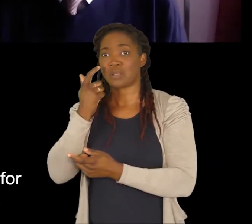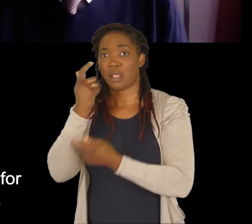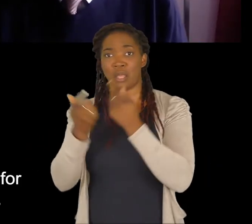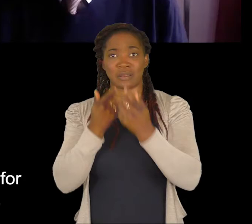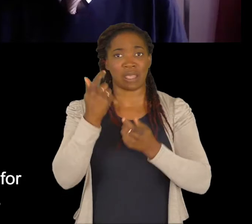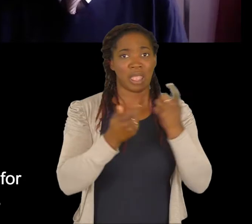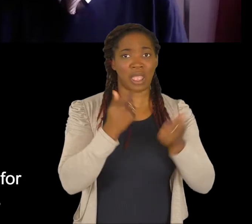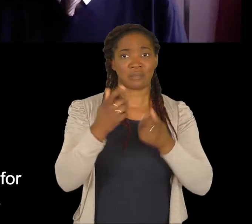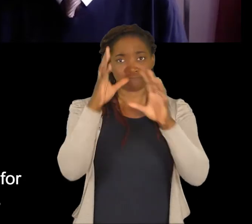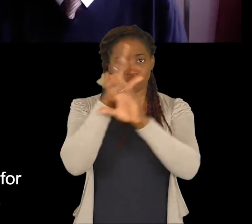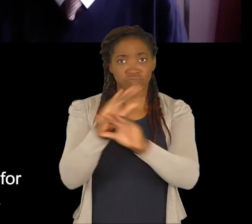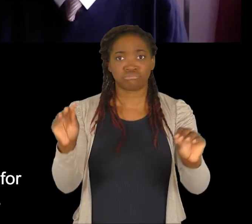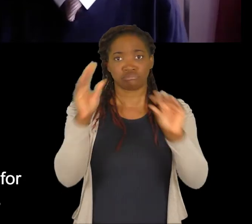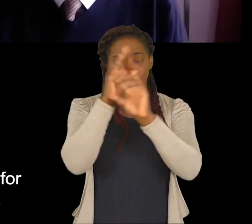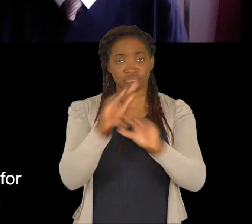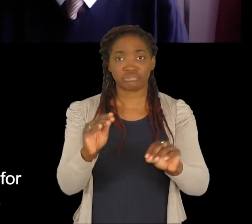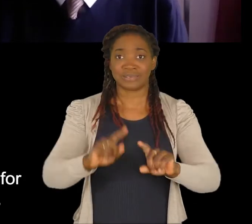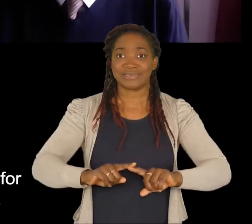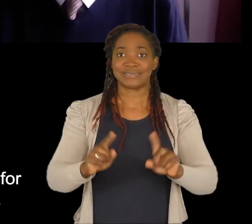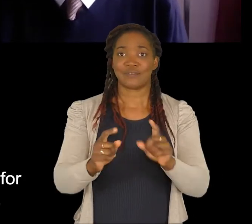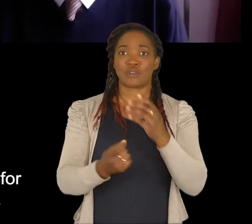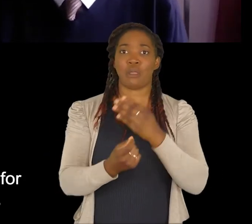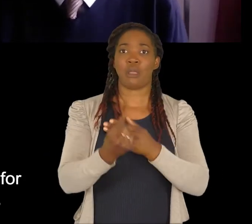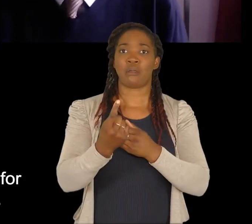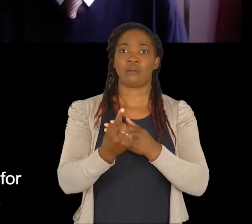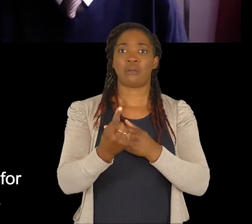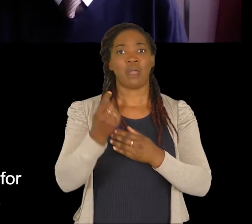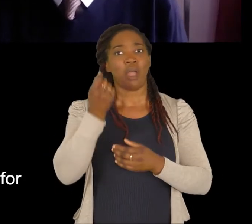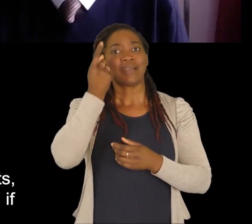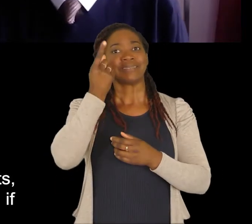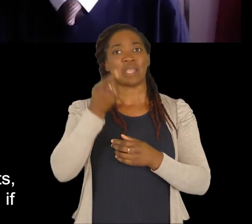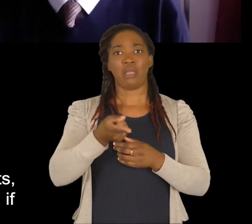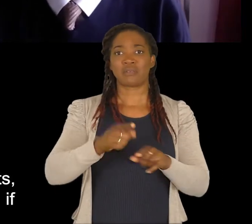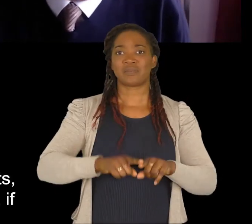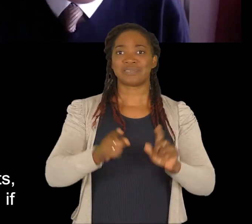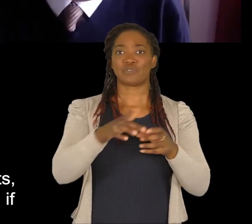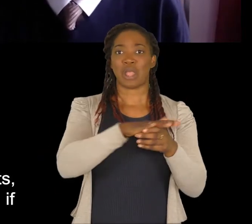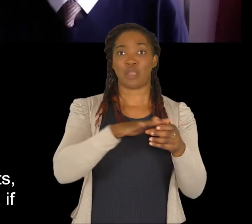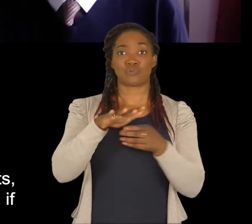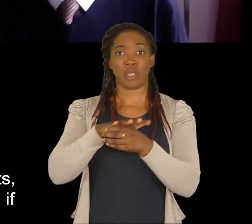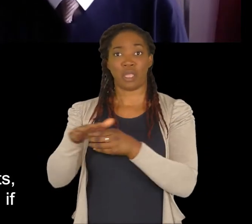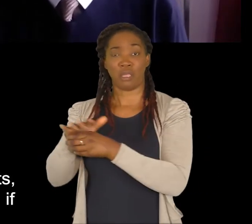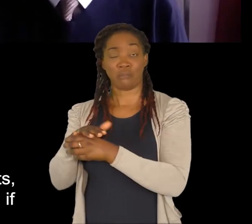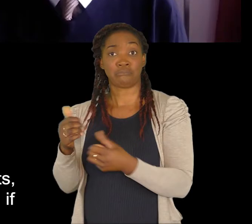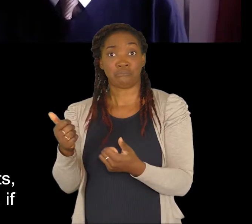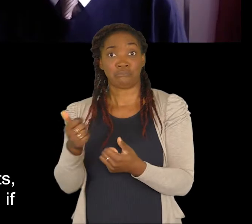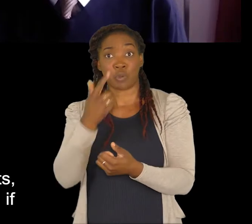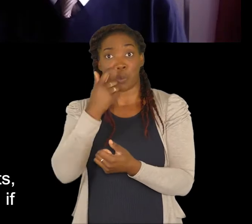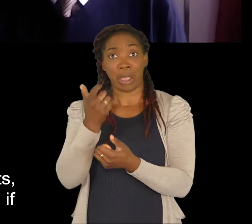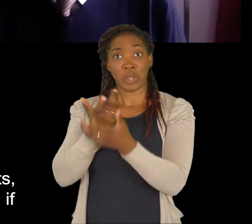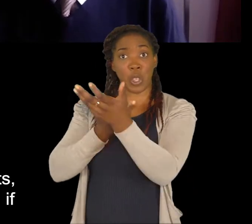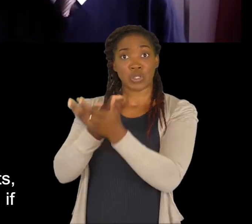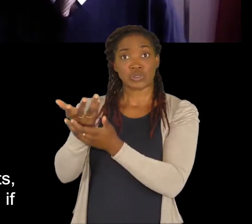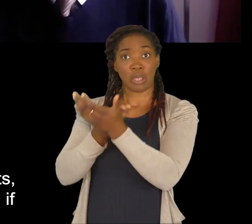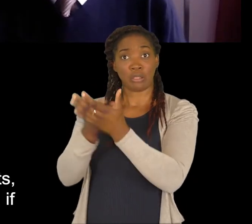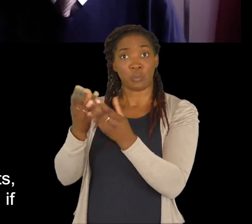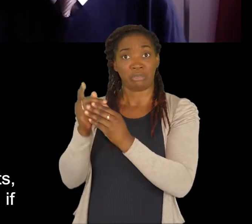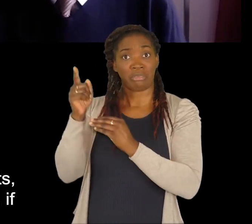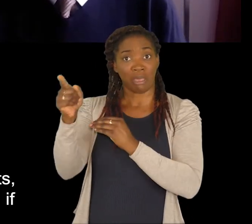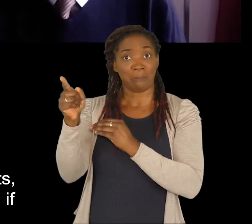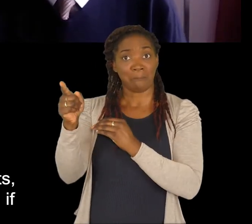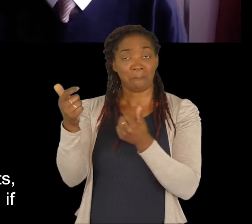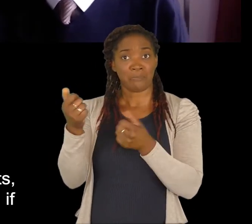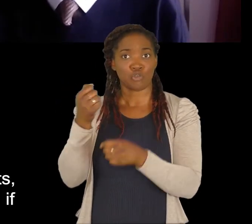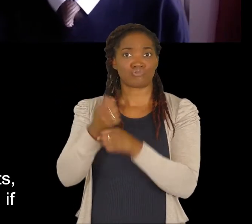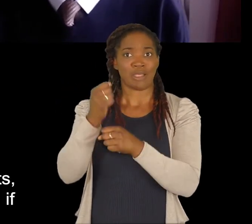and they've always got calls out for different ideas that are in different areas. Don't be afraid to consult with grant